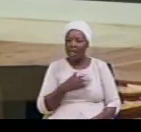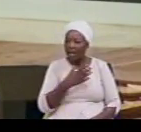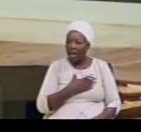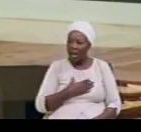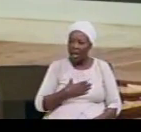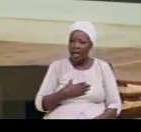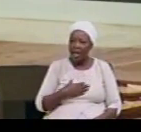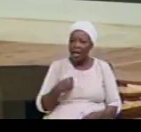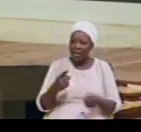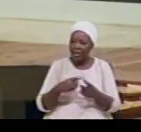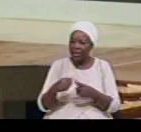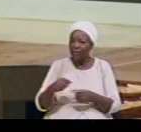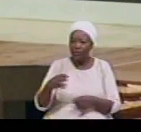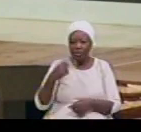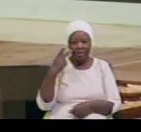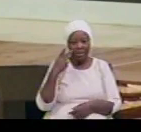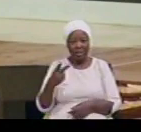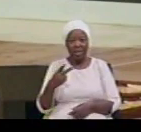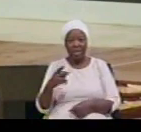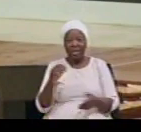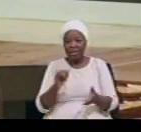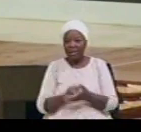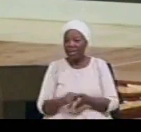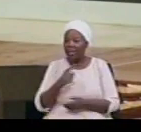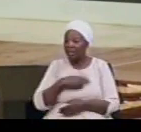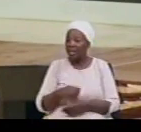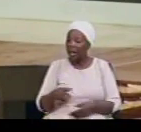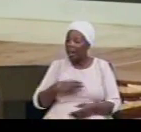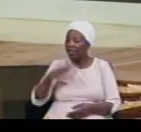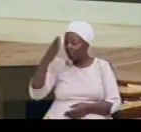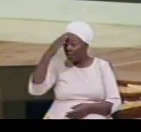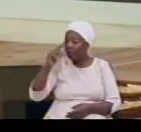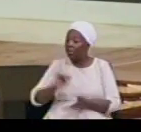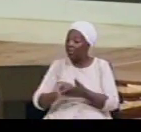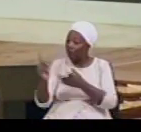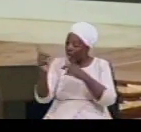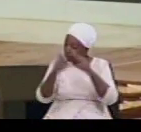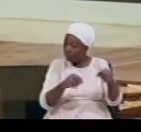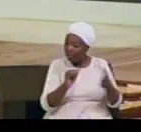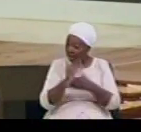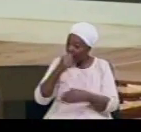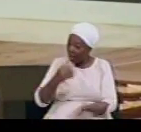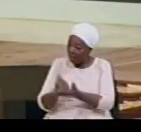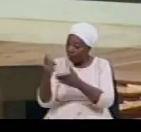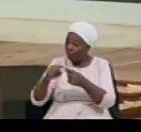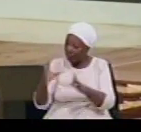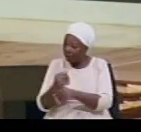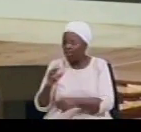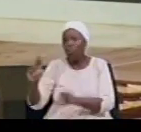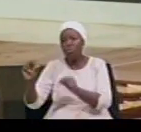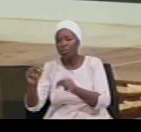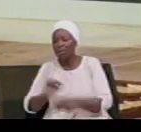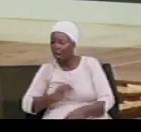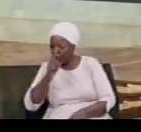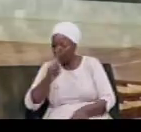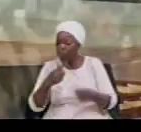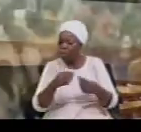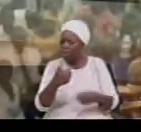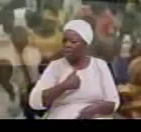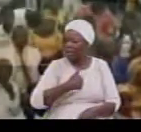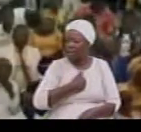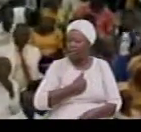hour was coming. That's why I took it for, no, I'll go there myself. Will you do